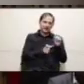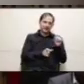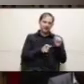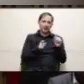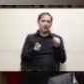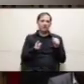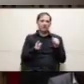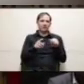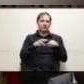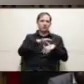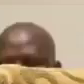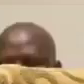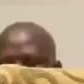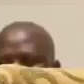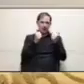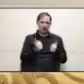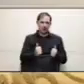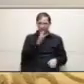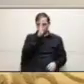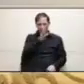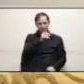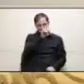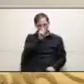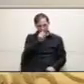Accounts. Straightforward question.